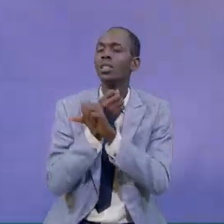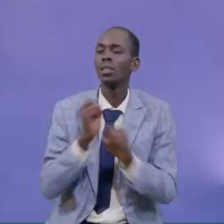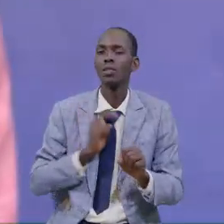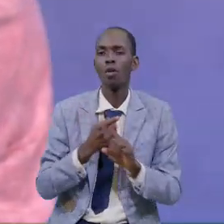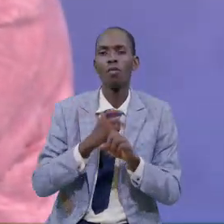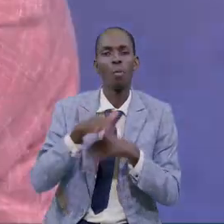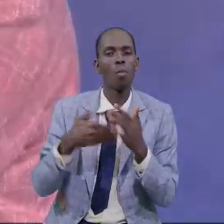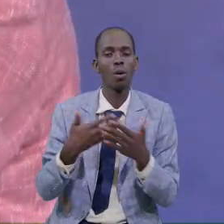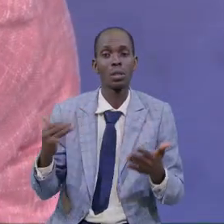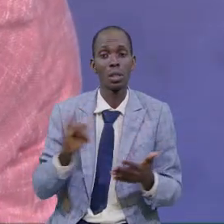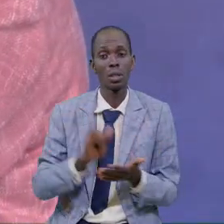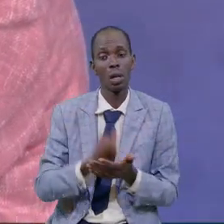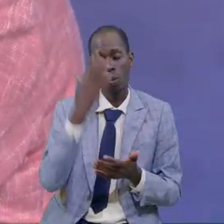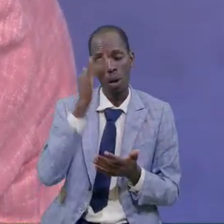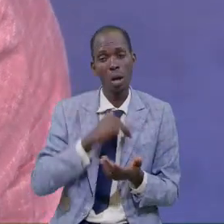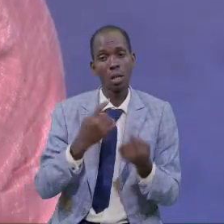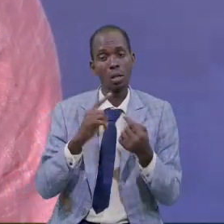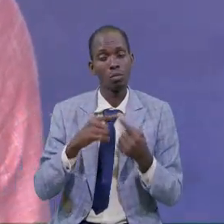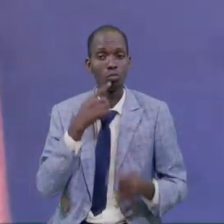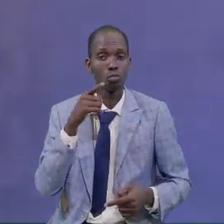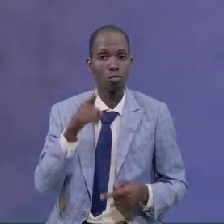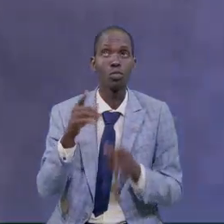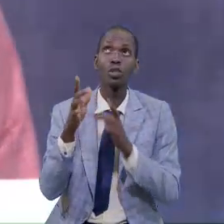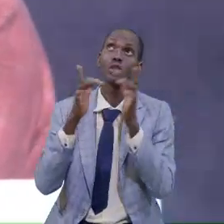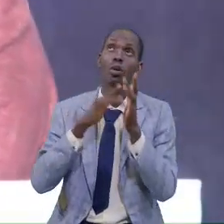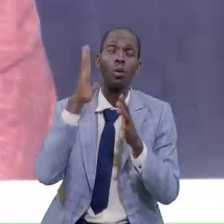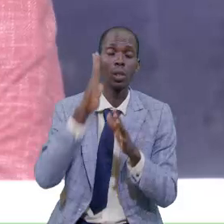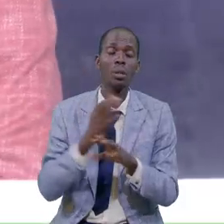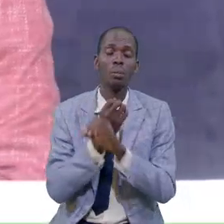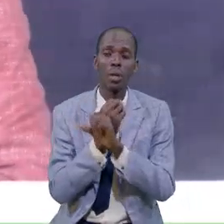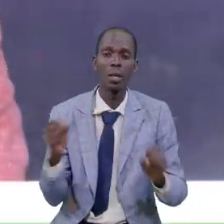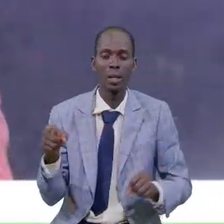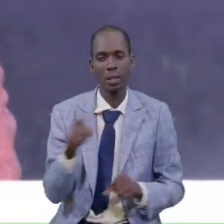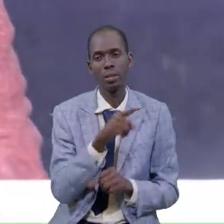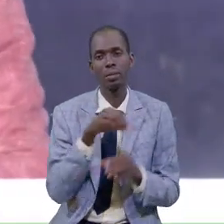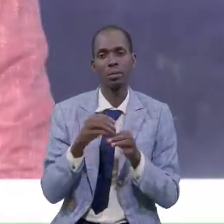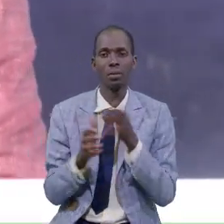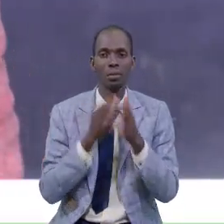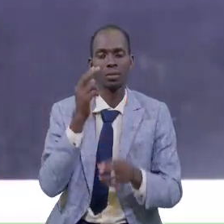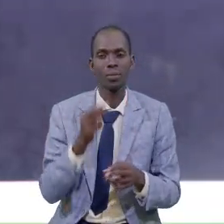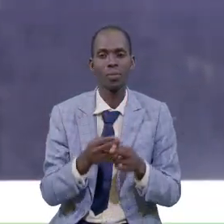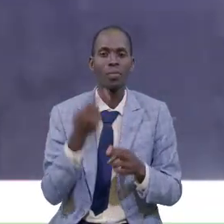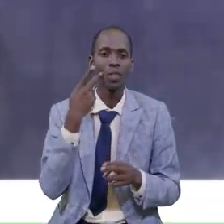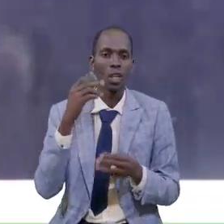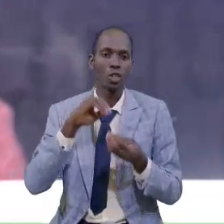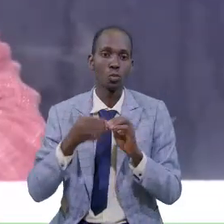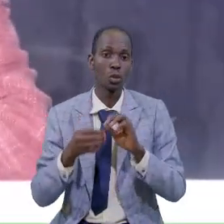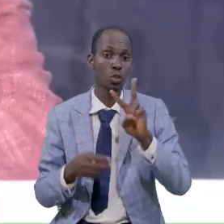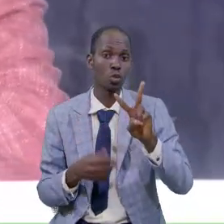Jesus will save you. Look at number two now. Number